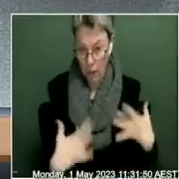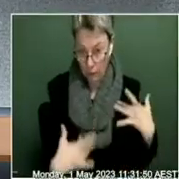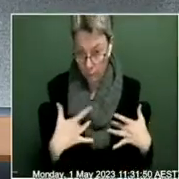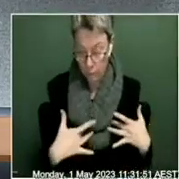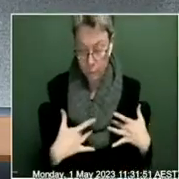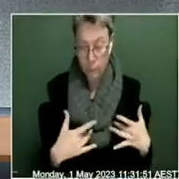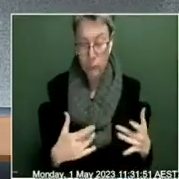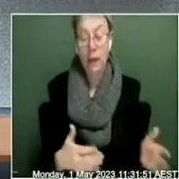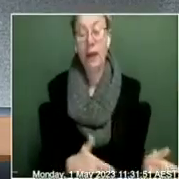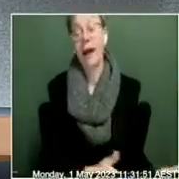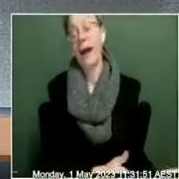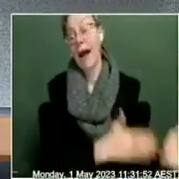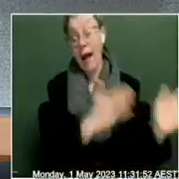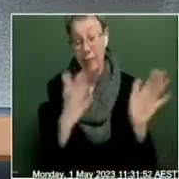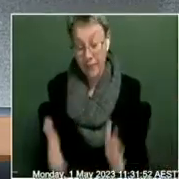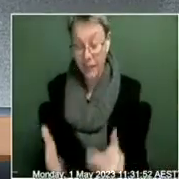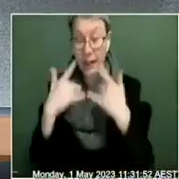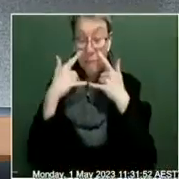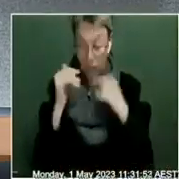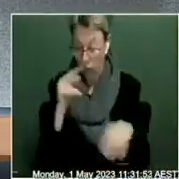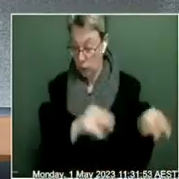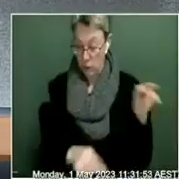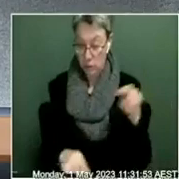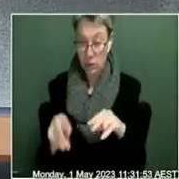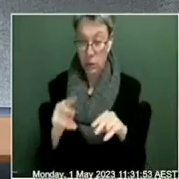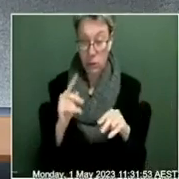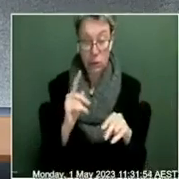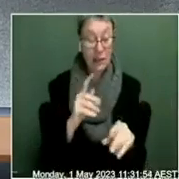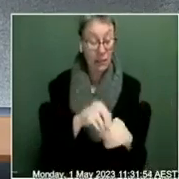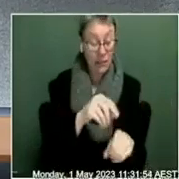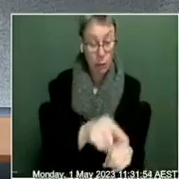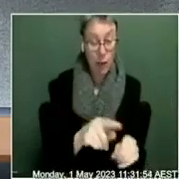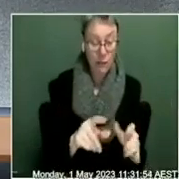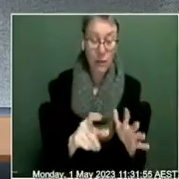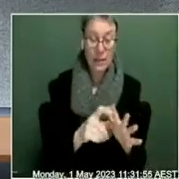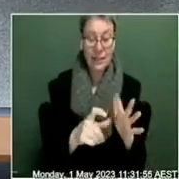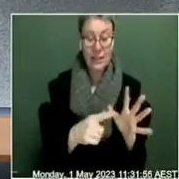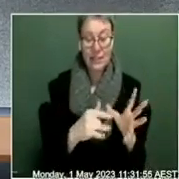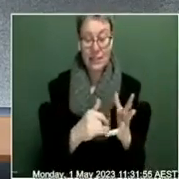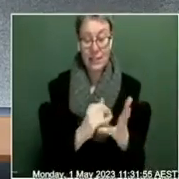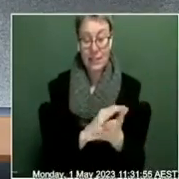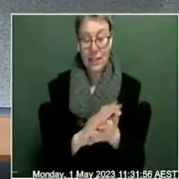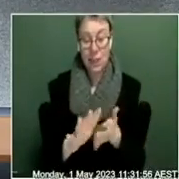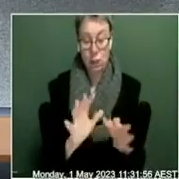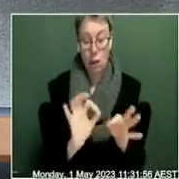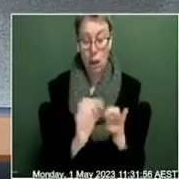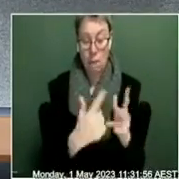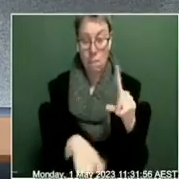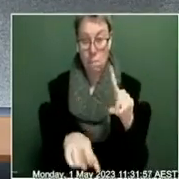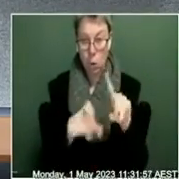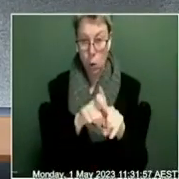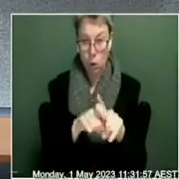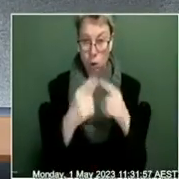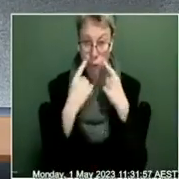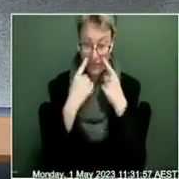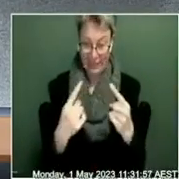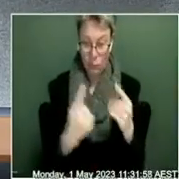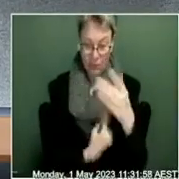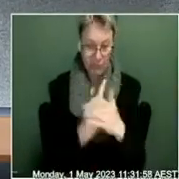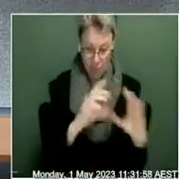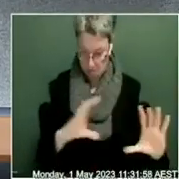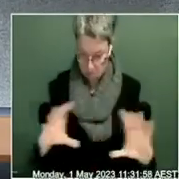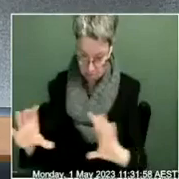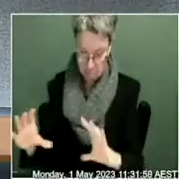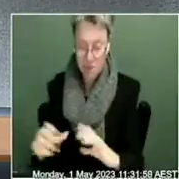be initially developed led by the Department of Health, but will transition to be owned by First Peoples and